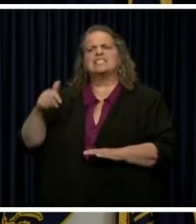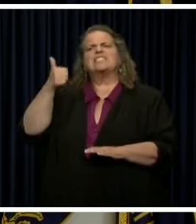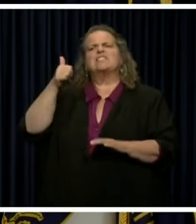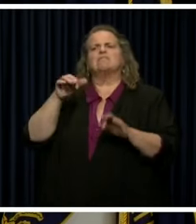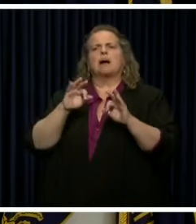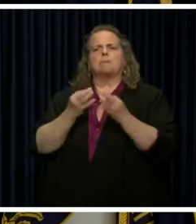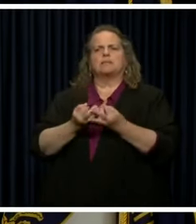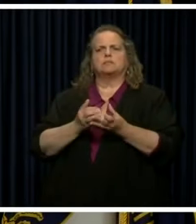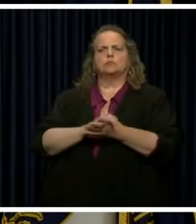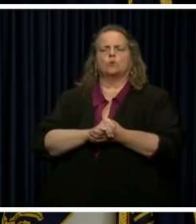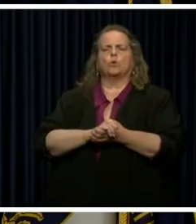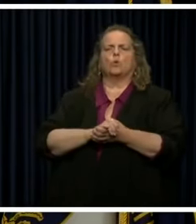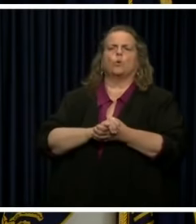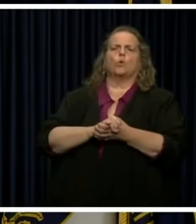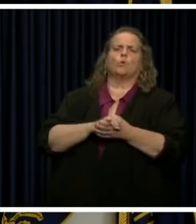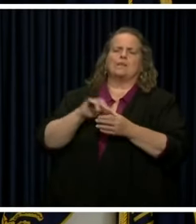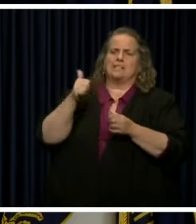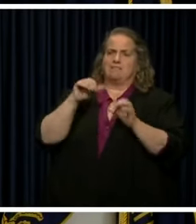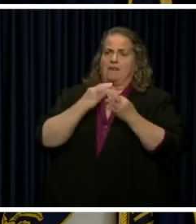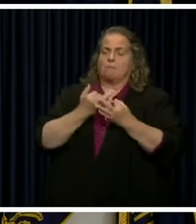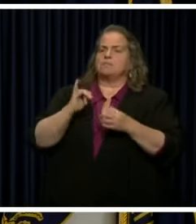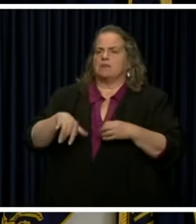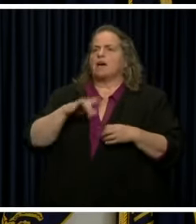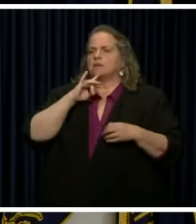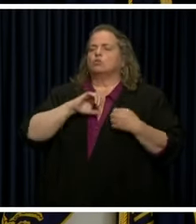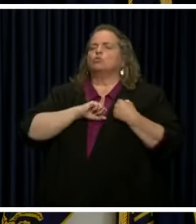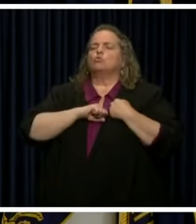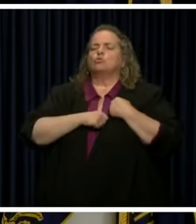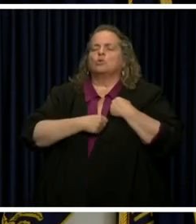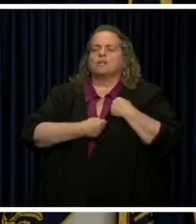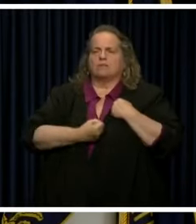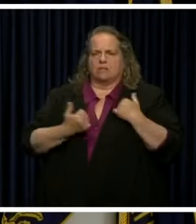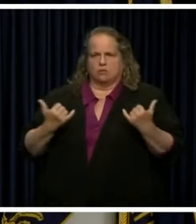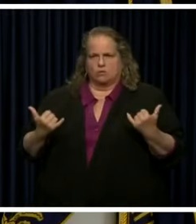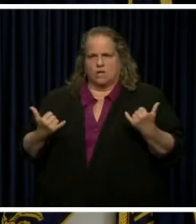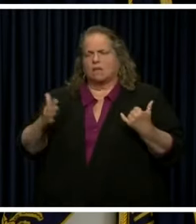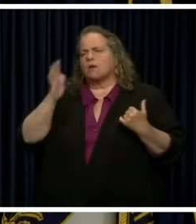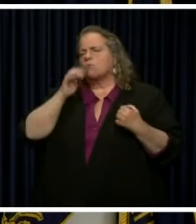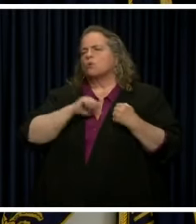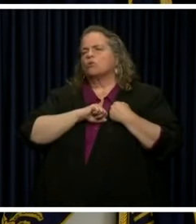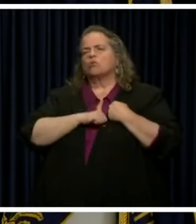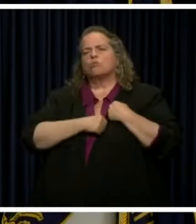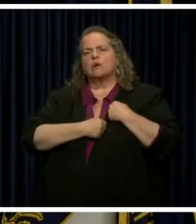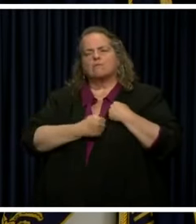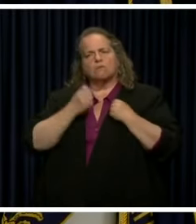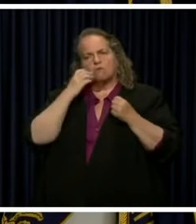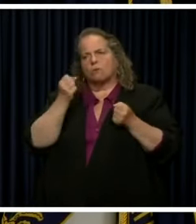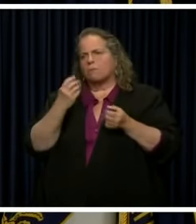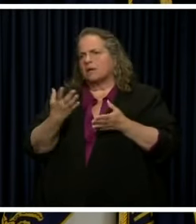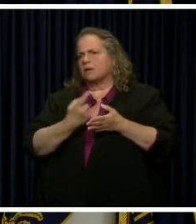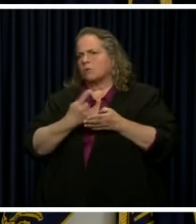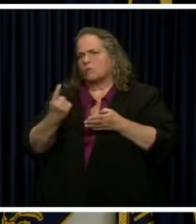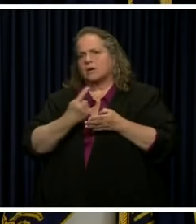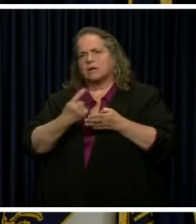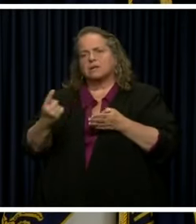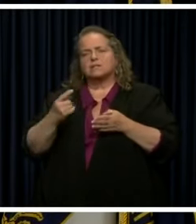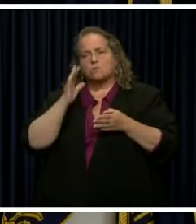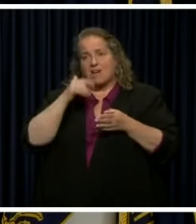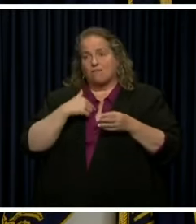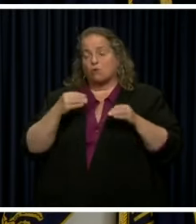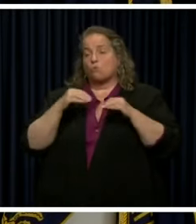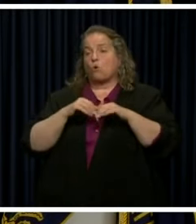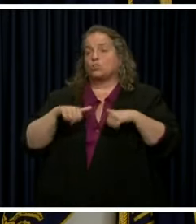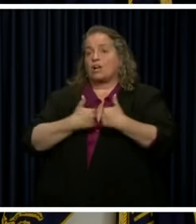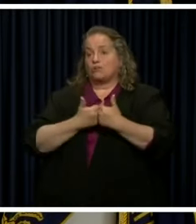families hurting today. We'll be hurting in the weeks to come. We'll have more challenges to